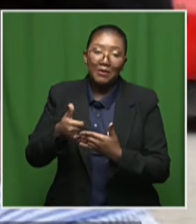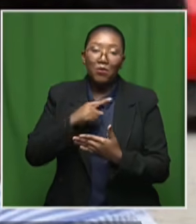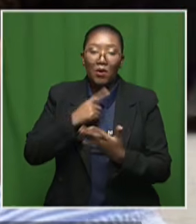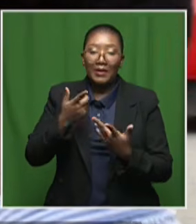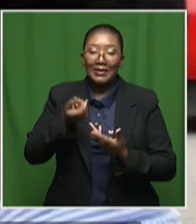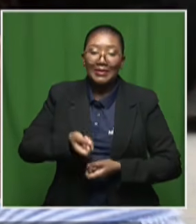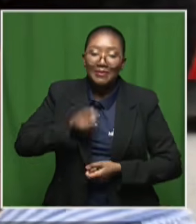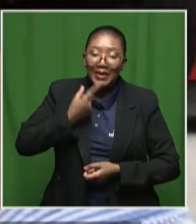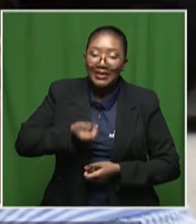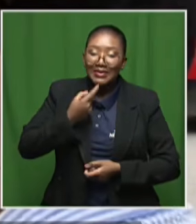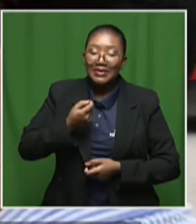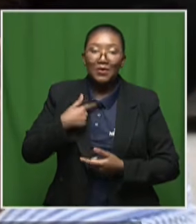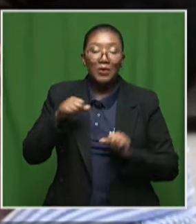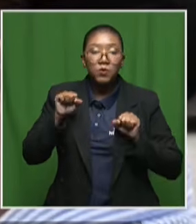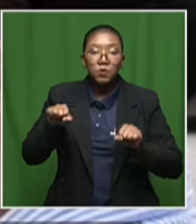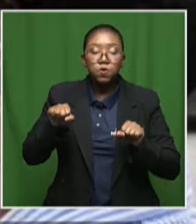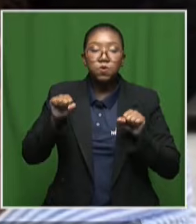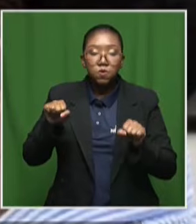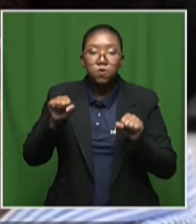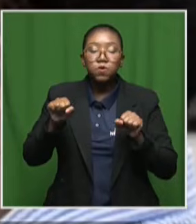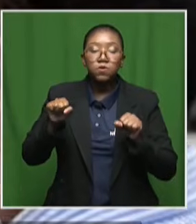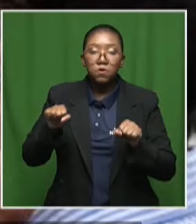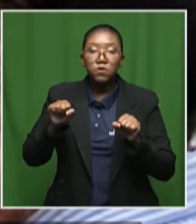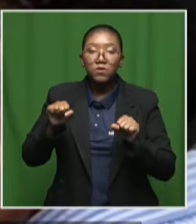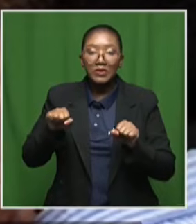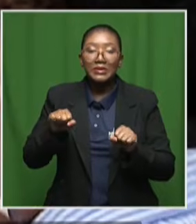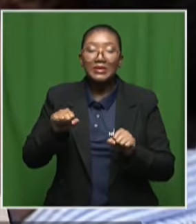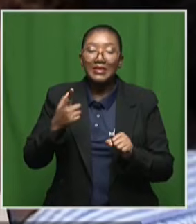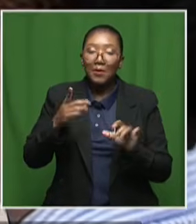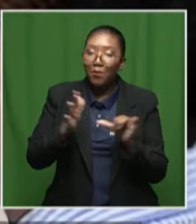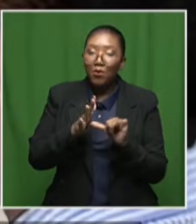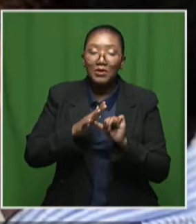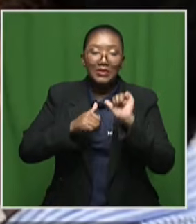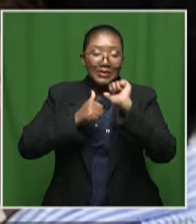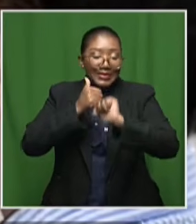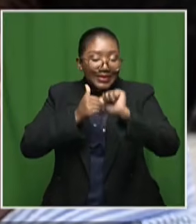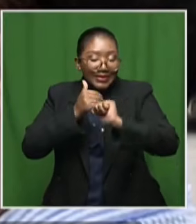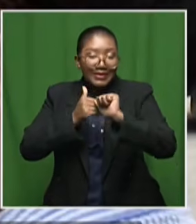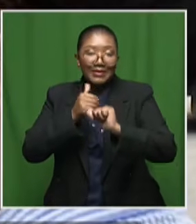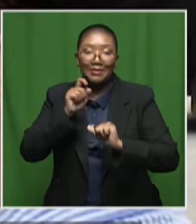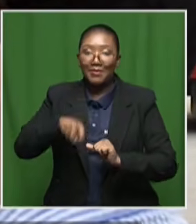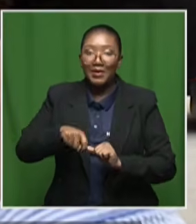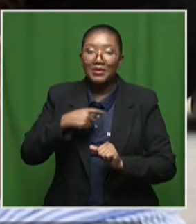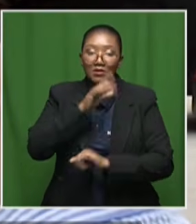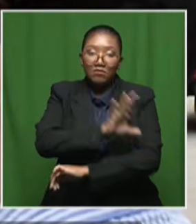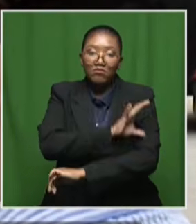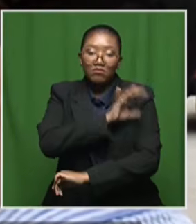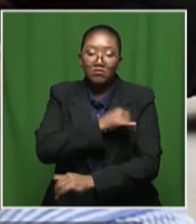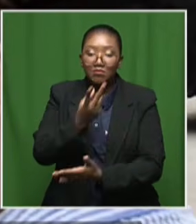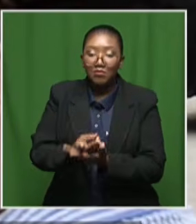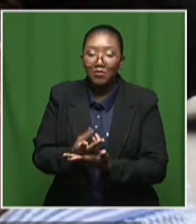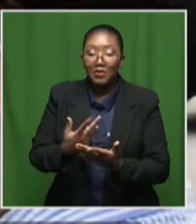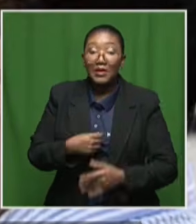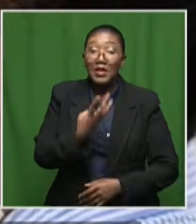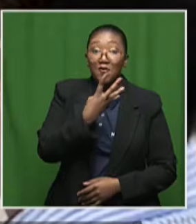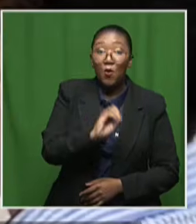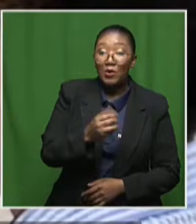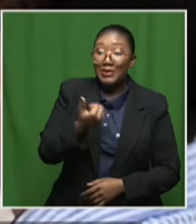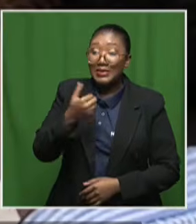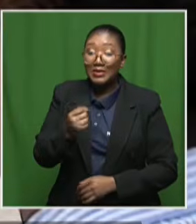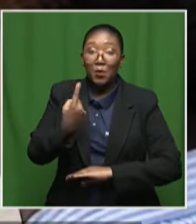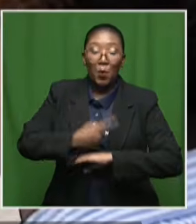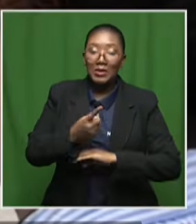to any medication, the seizures. So his only hope is definitely surgery. As the mom explained, he's getting 40 to 60 seizures a day,